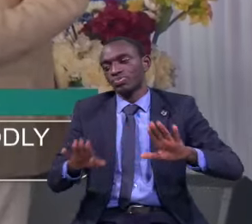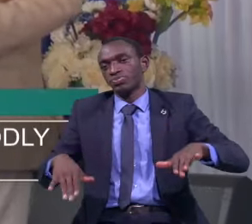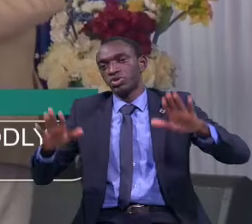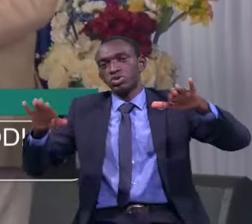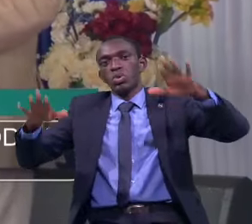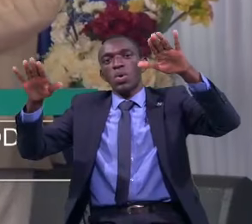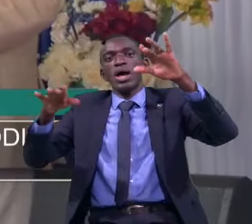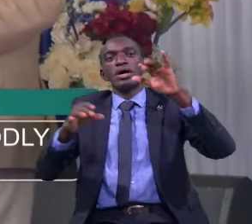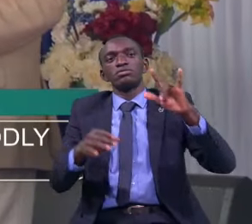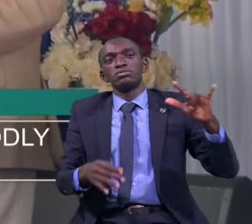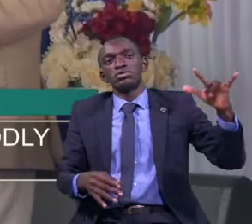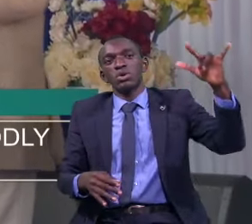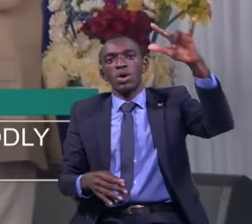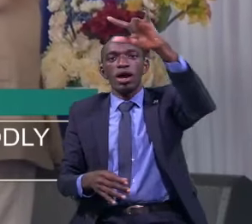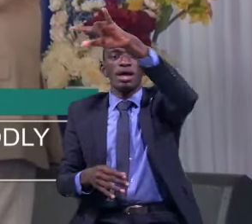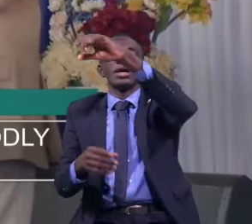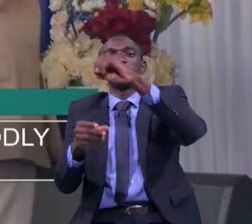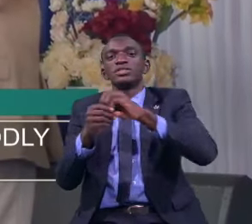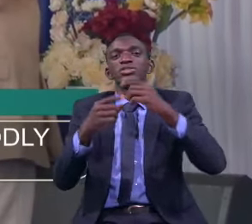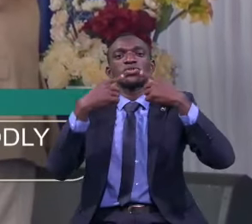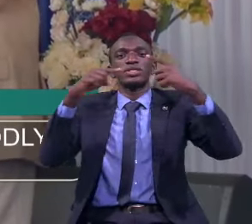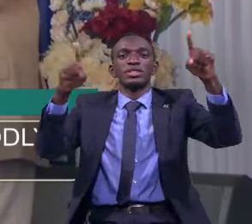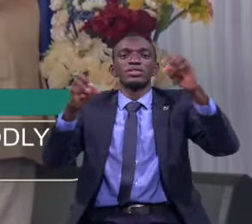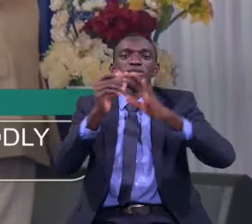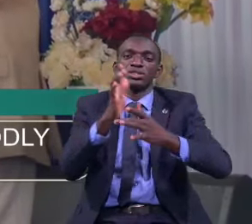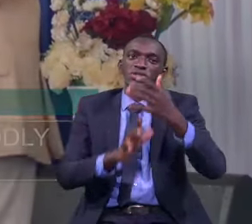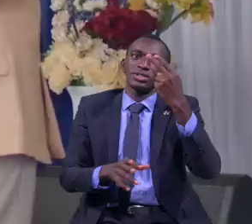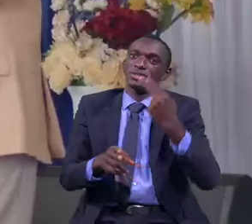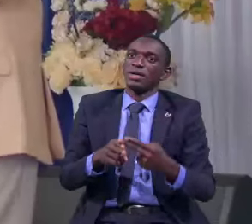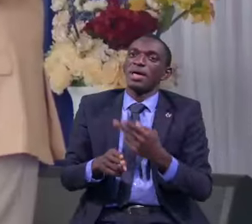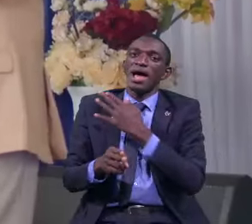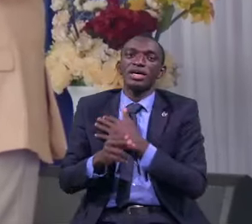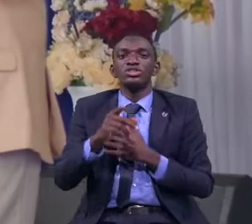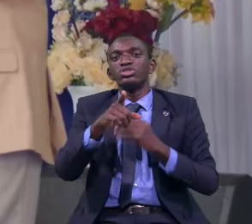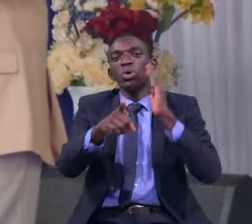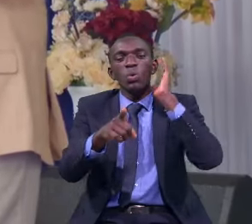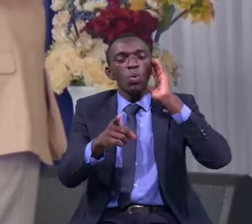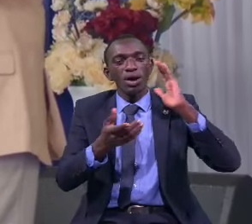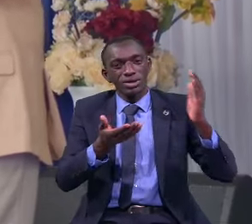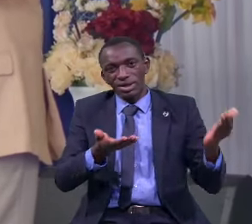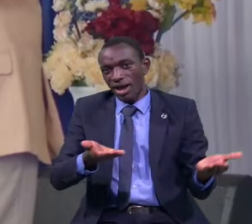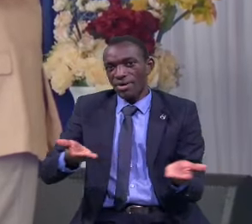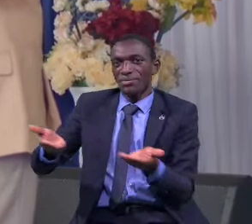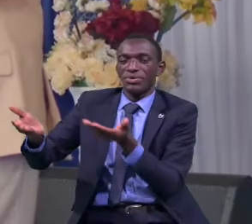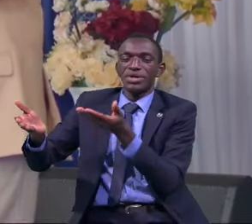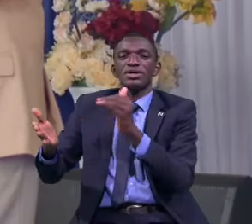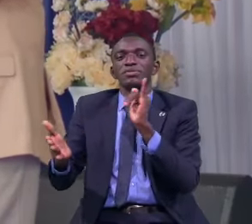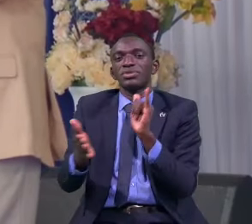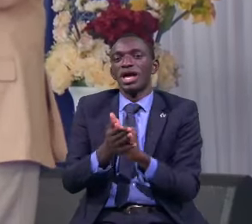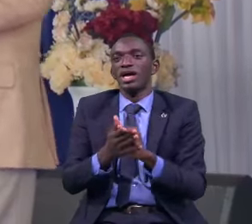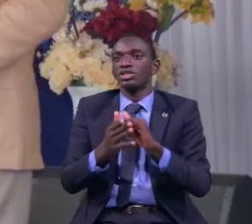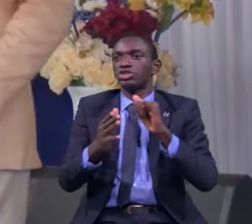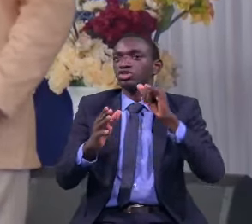à prendre ton envol par le succès. And you will carry that goal,